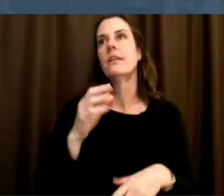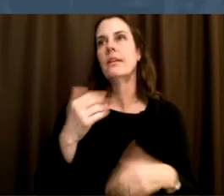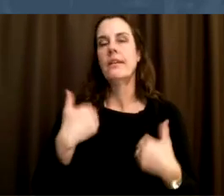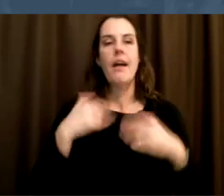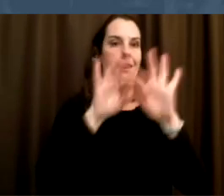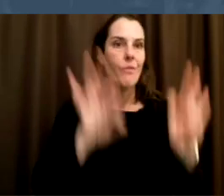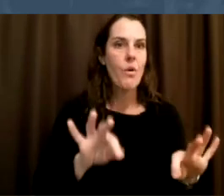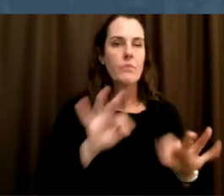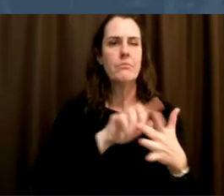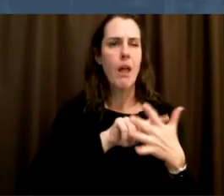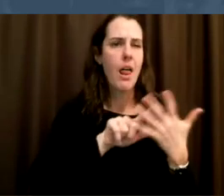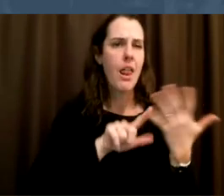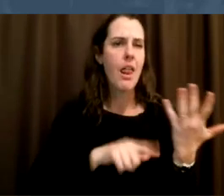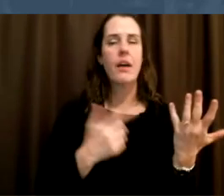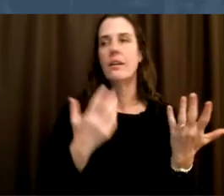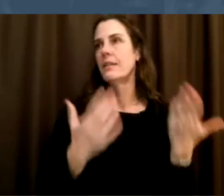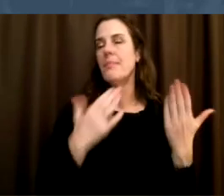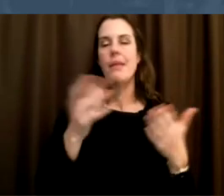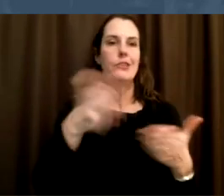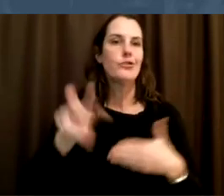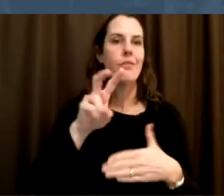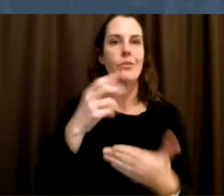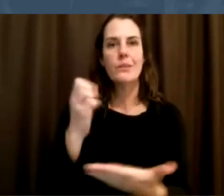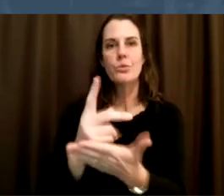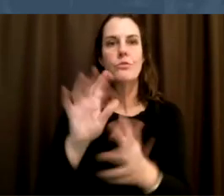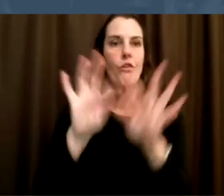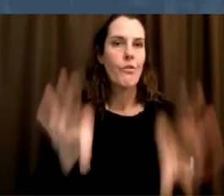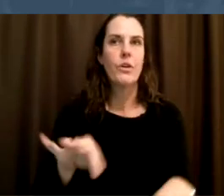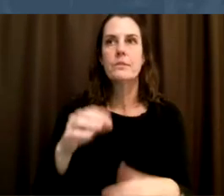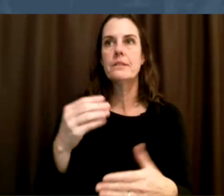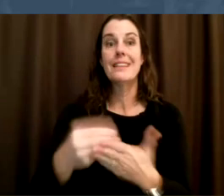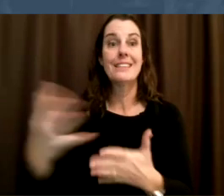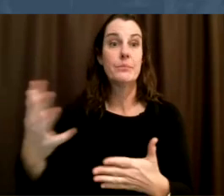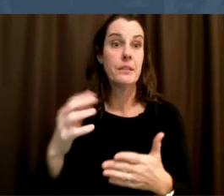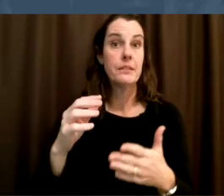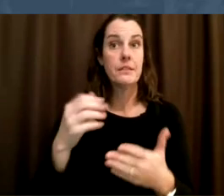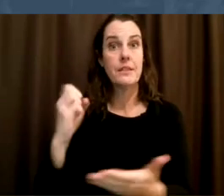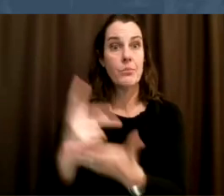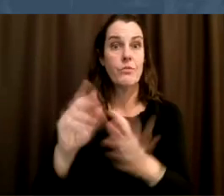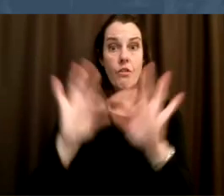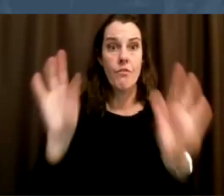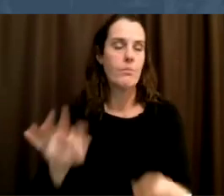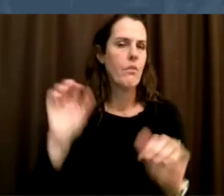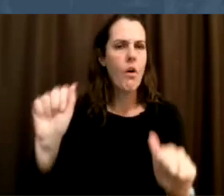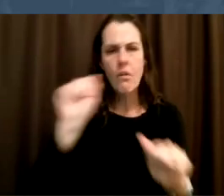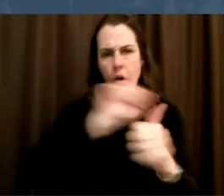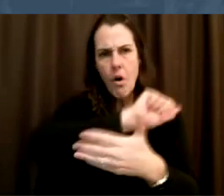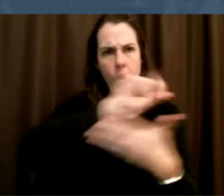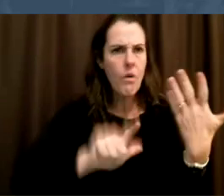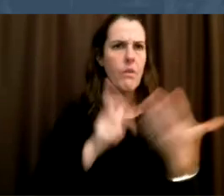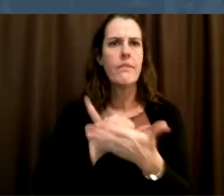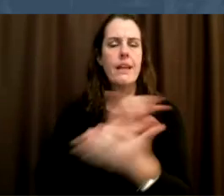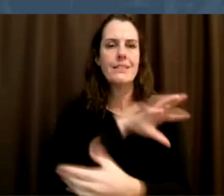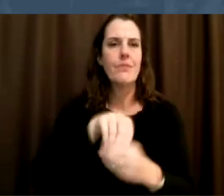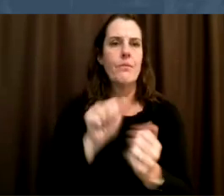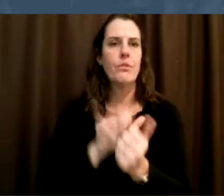forms, right, for maybe travel approval, expense approvals, and all that. So all of that goes into your accounting system, and it's really important